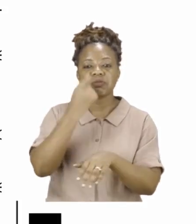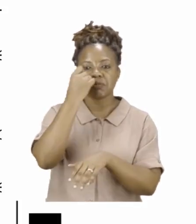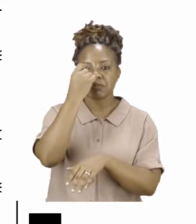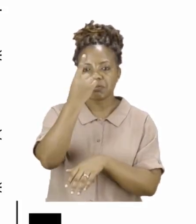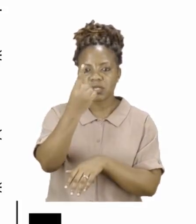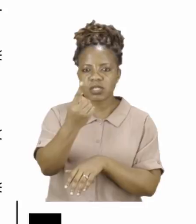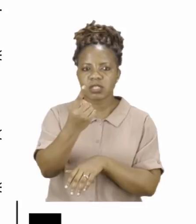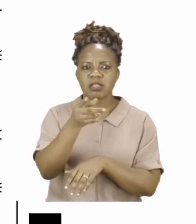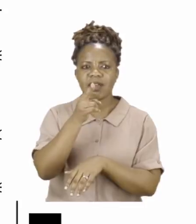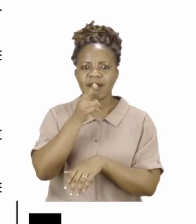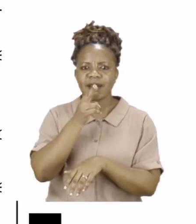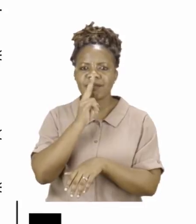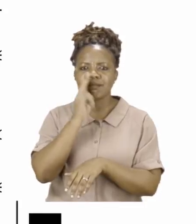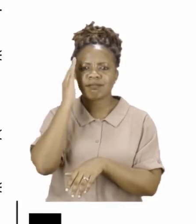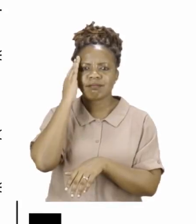answers quickly.